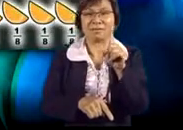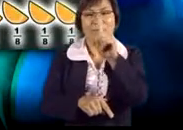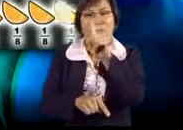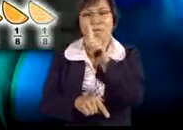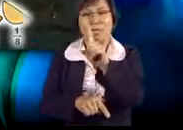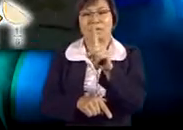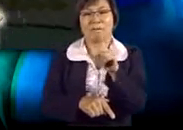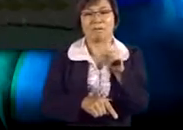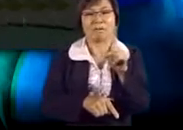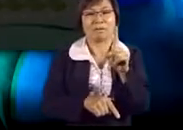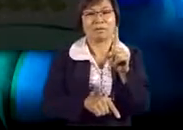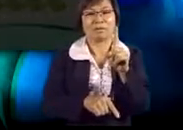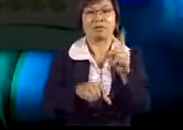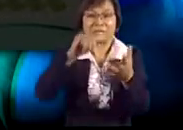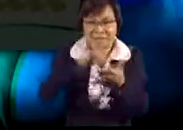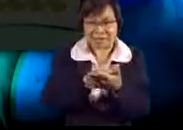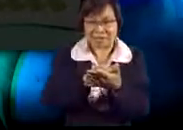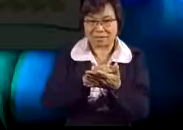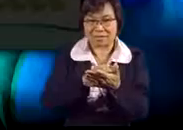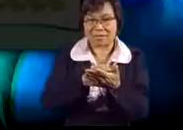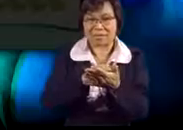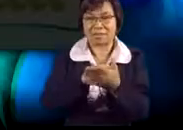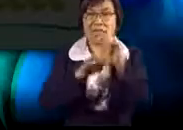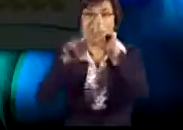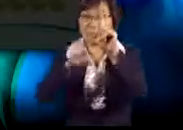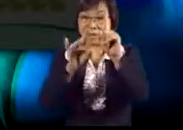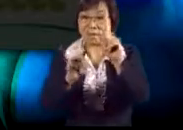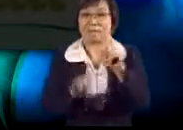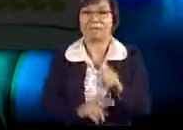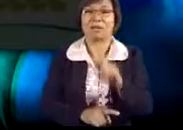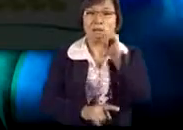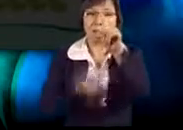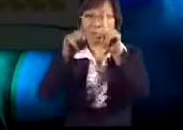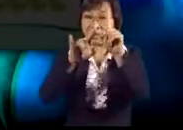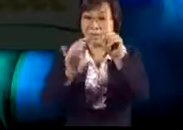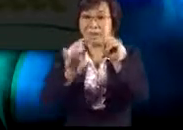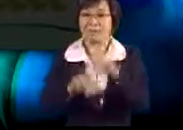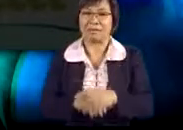So that is 1/8.